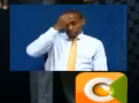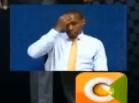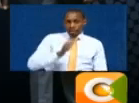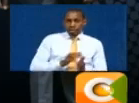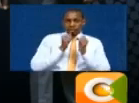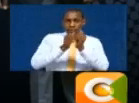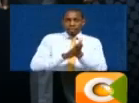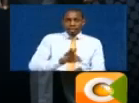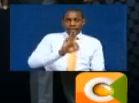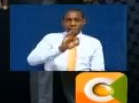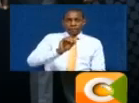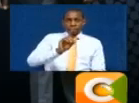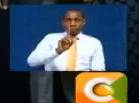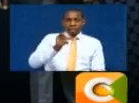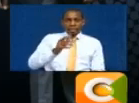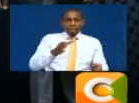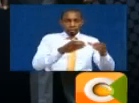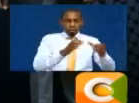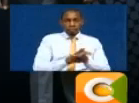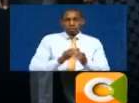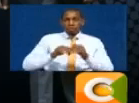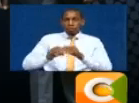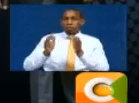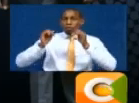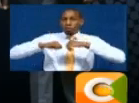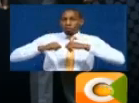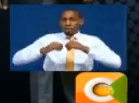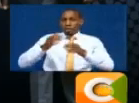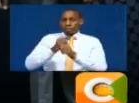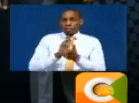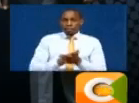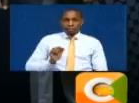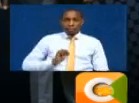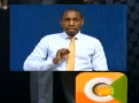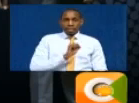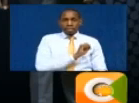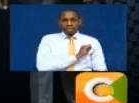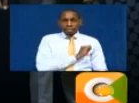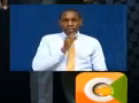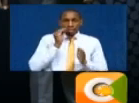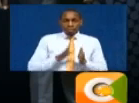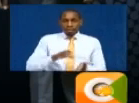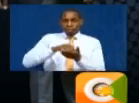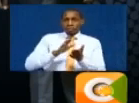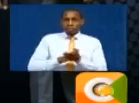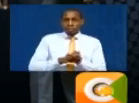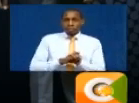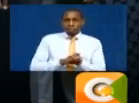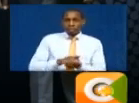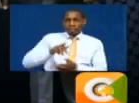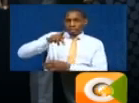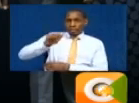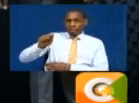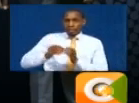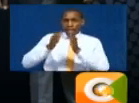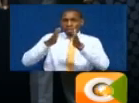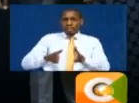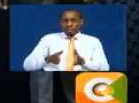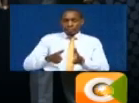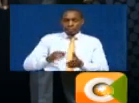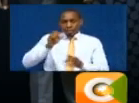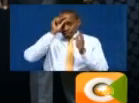his Ford Kenya party. According to the Kenya Kwanza coalition agreement, the Senate Speaker's slot is allocated to Pamoja African Alliance leader Kilifi